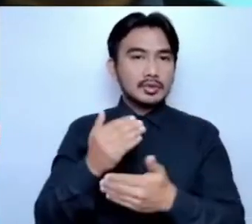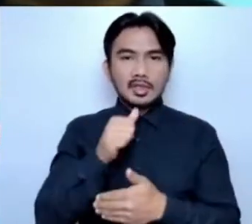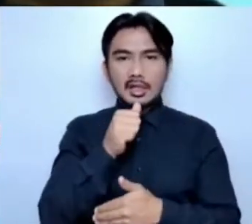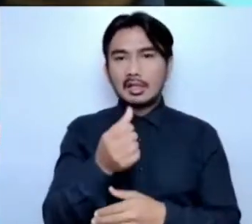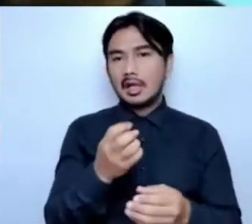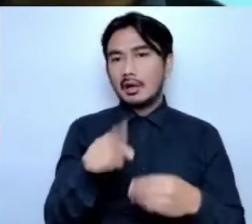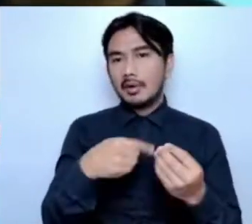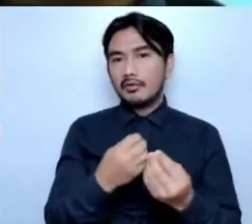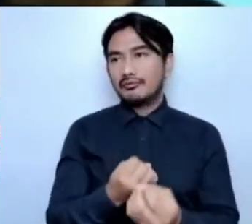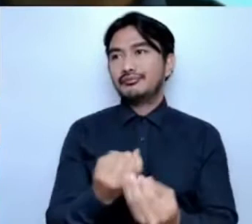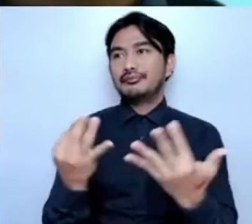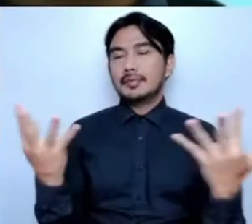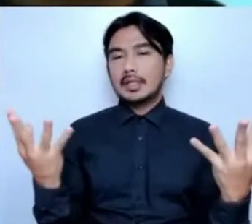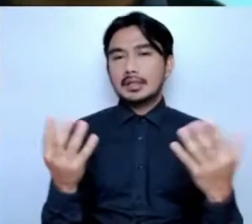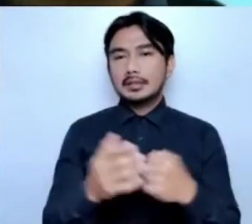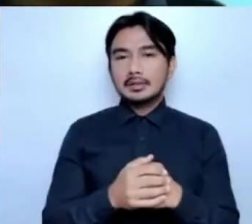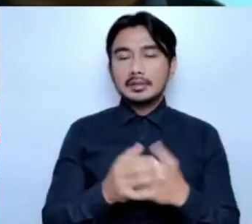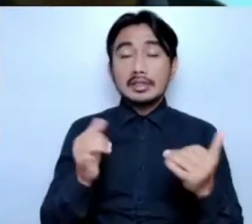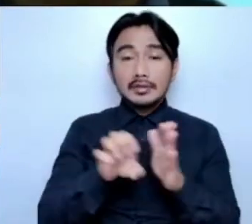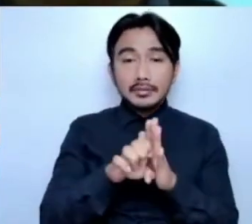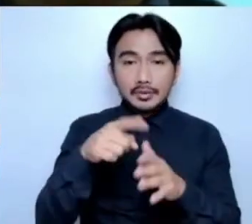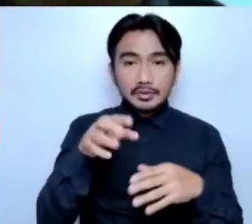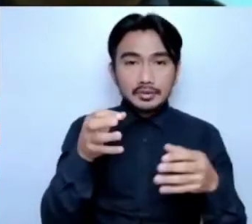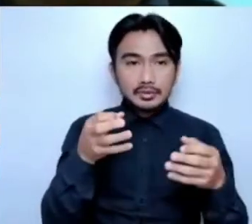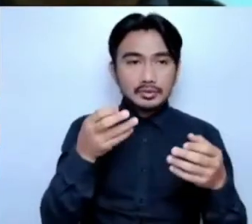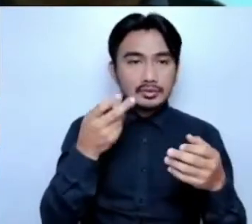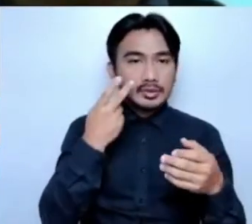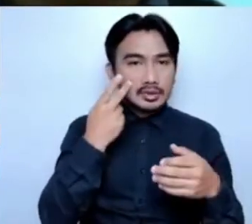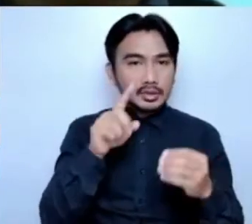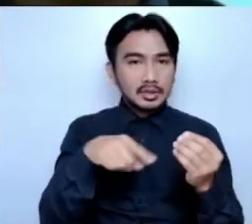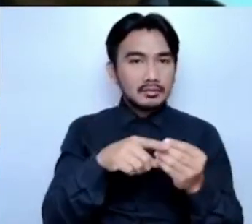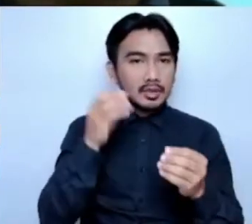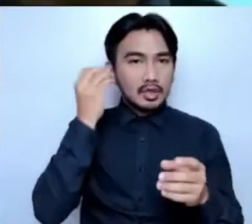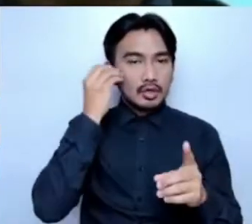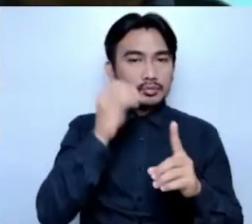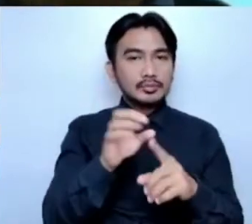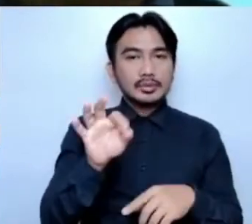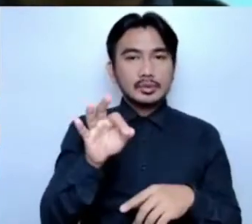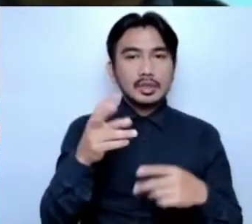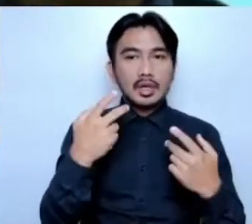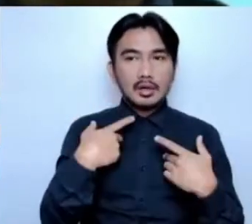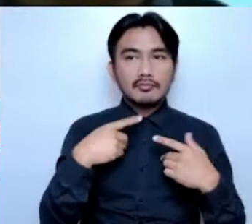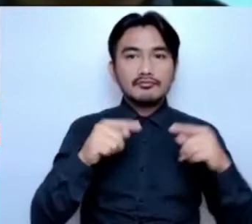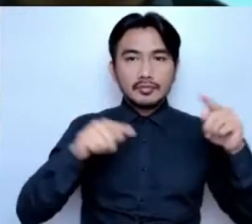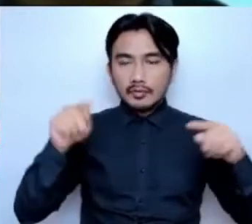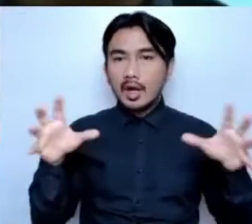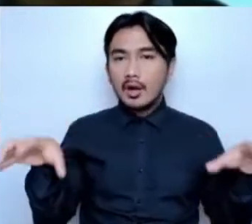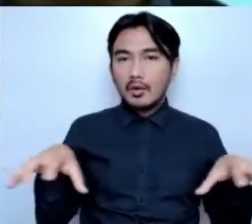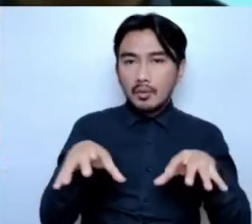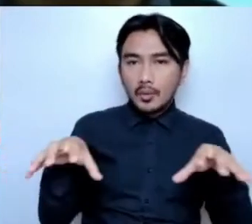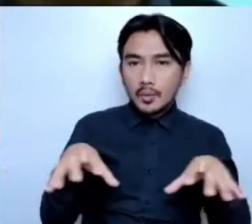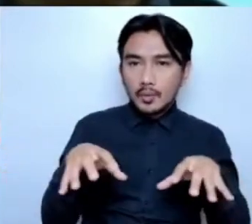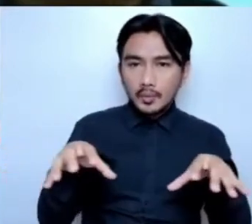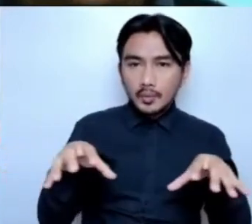the MOV4 here, for objective 19, perform various related works or activities that contribute to the teaching and